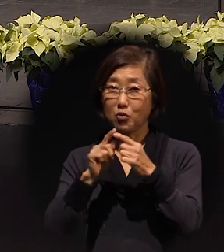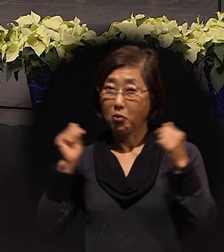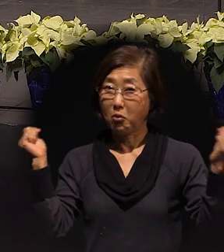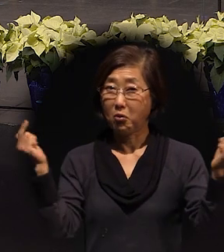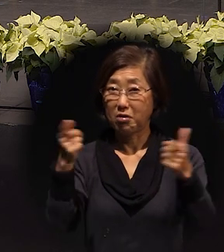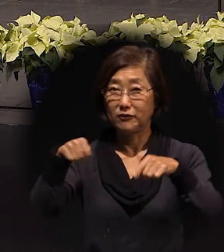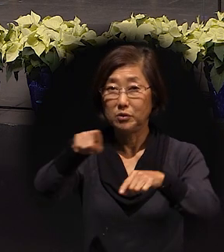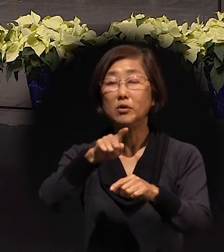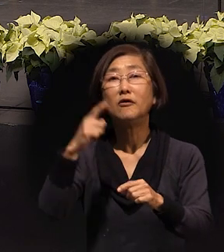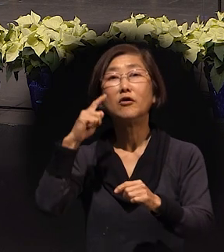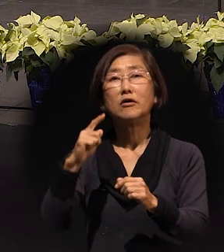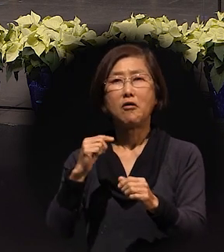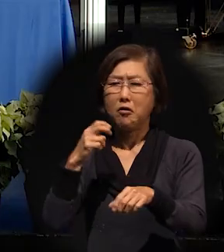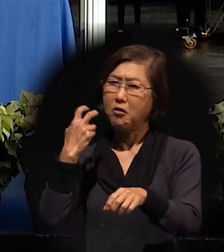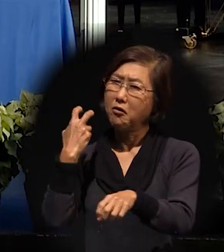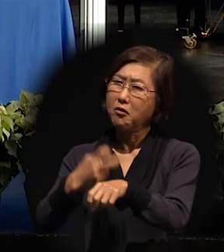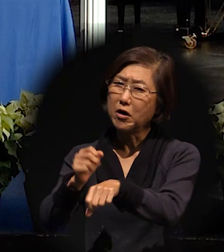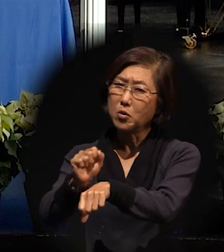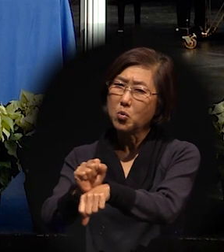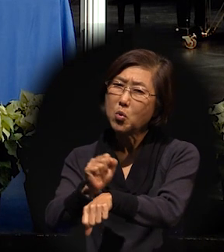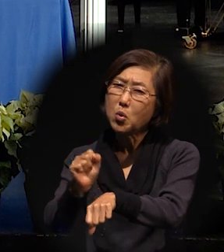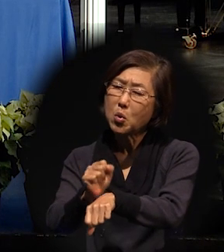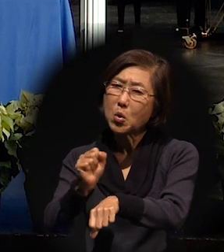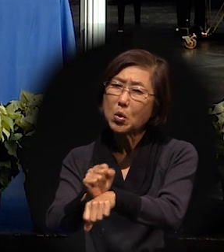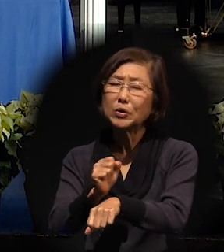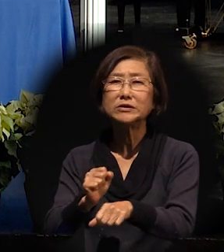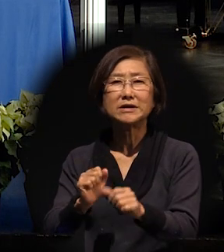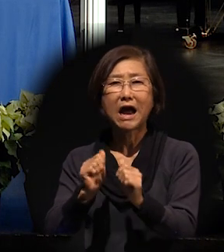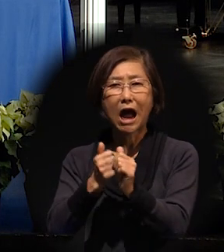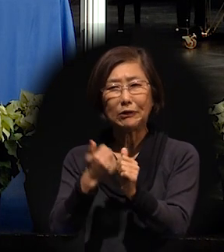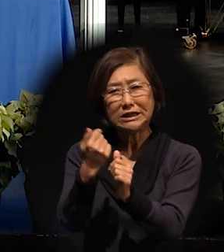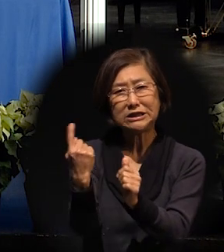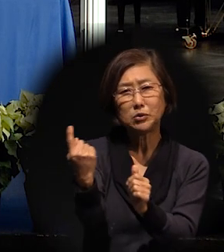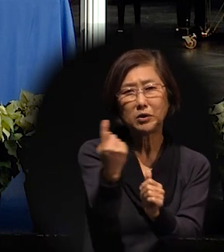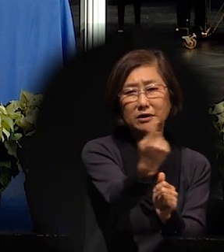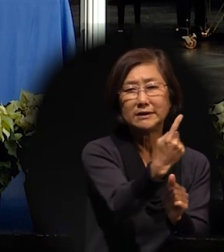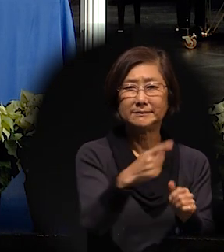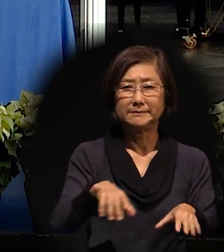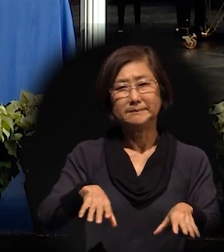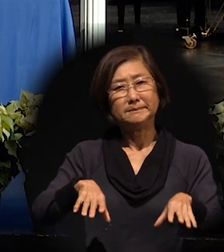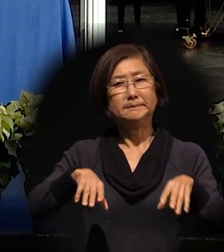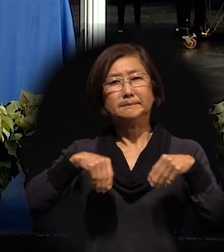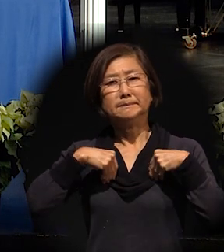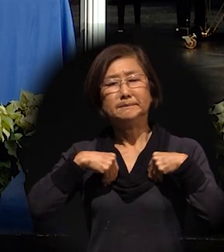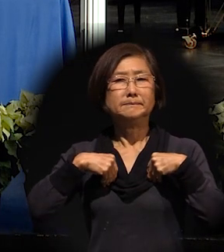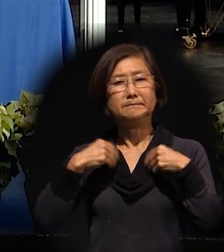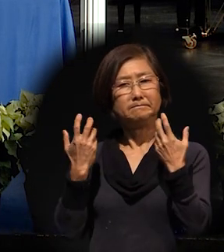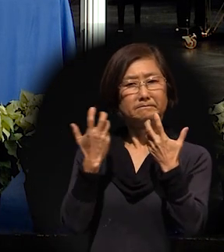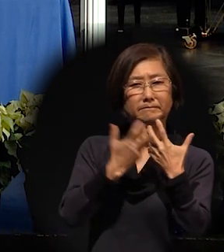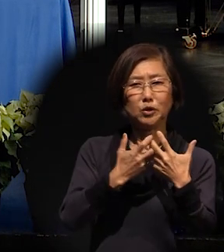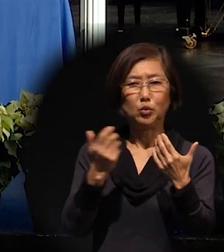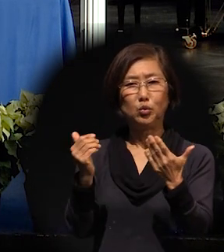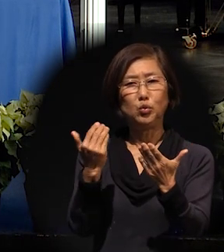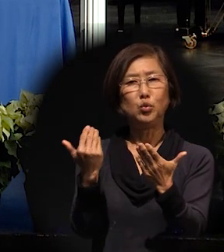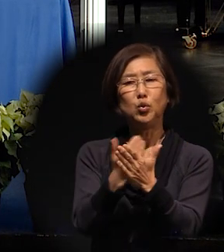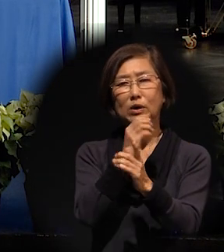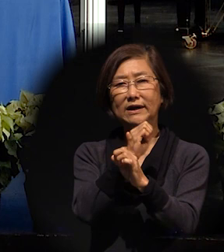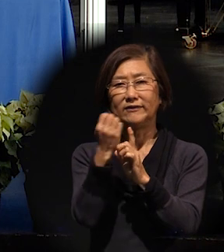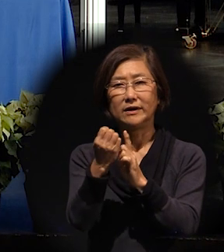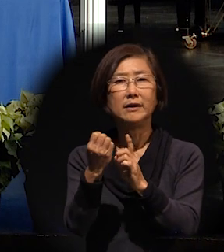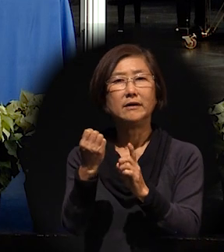to all of you for your hard work and for how each of you have adapted to the new